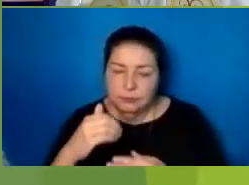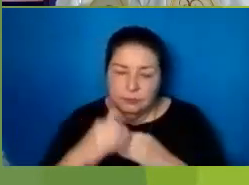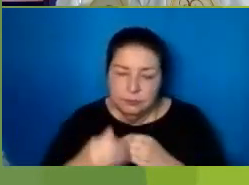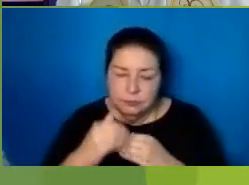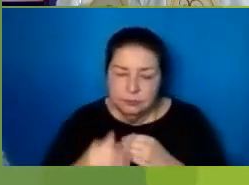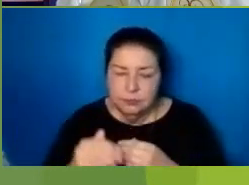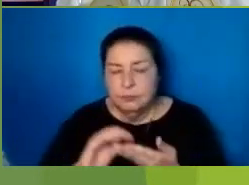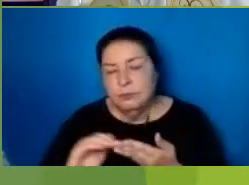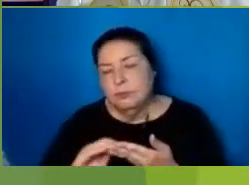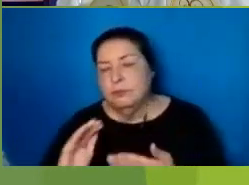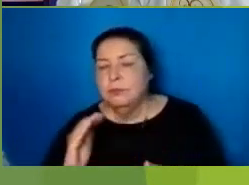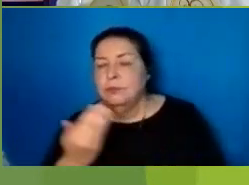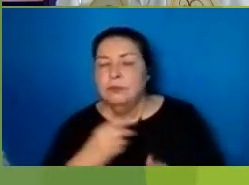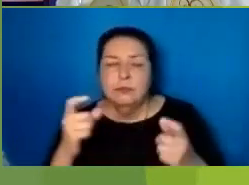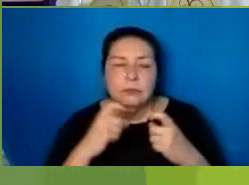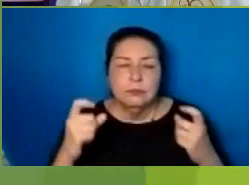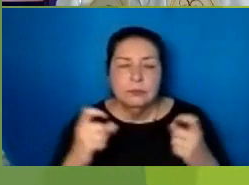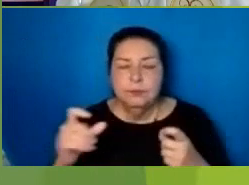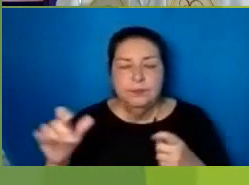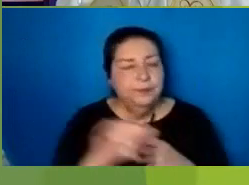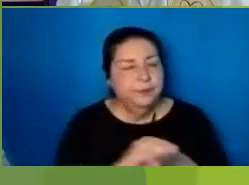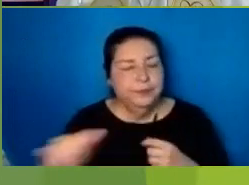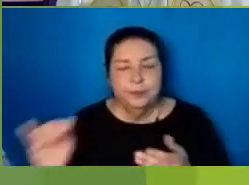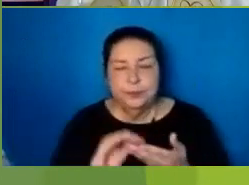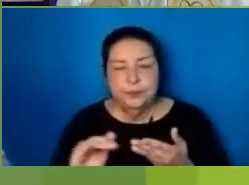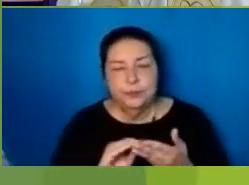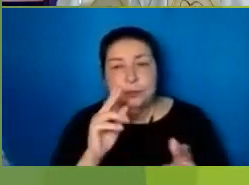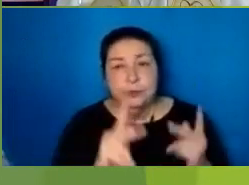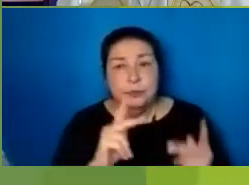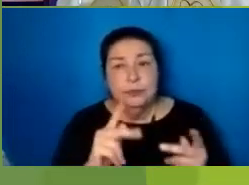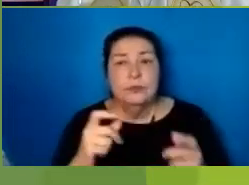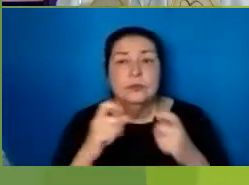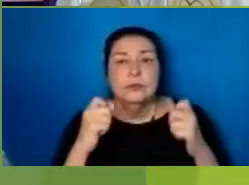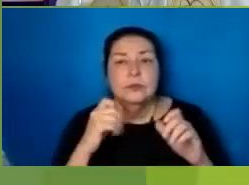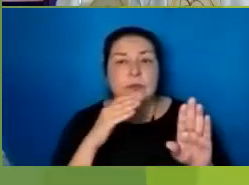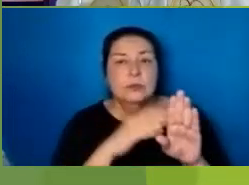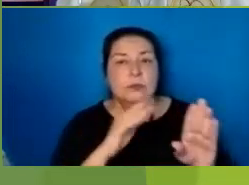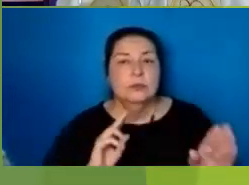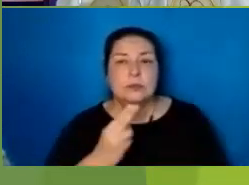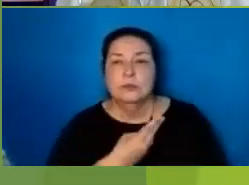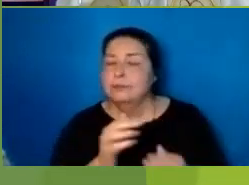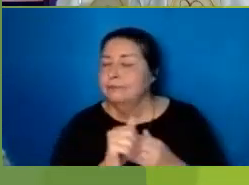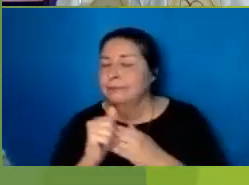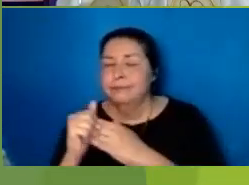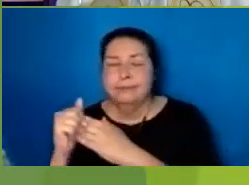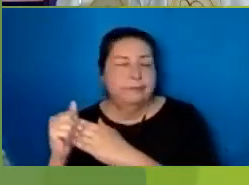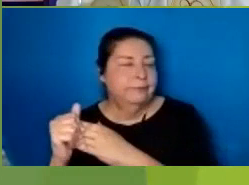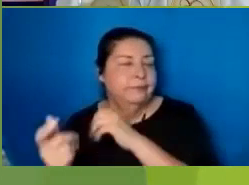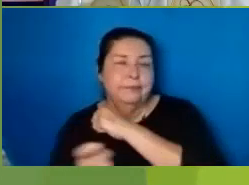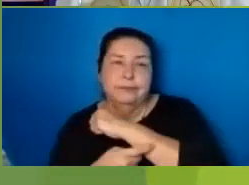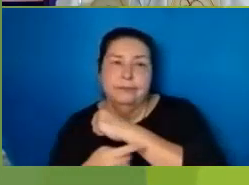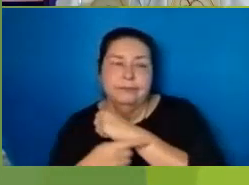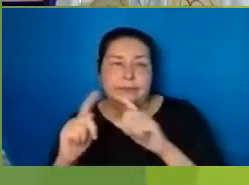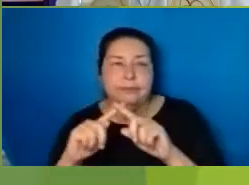And Forgive Us Our Trespasses As We Forgive Those Who Trespass Against Us And Lead Us Not Into Temptation